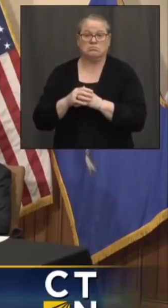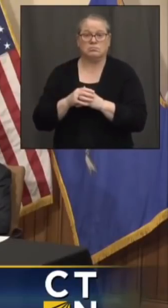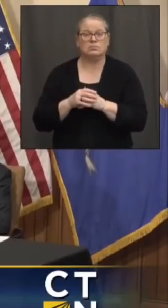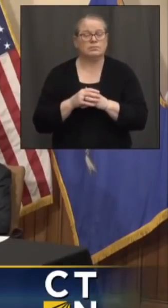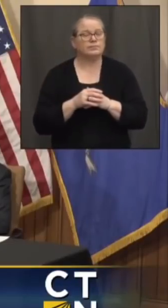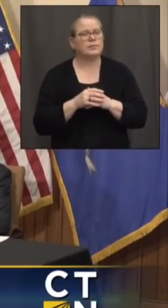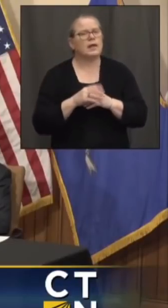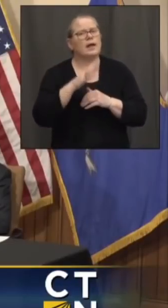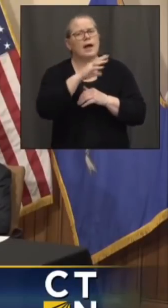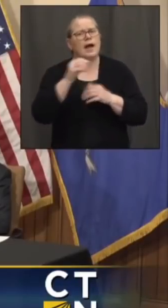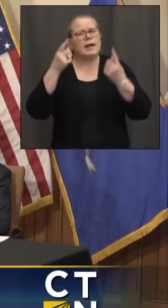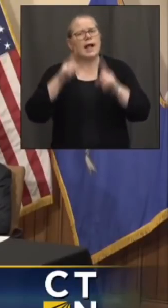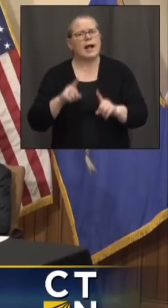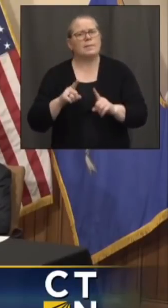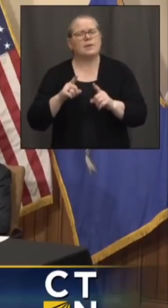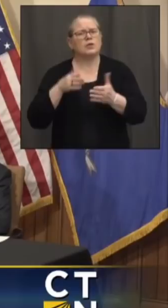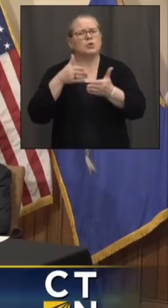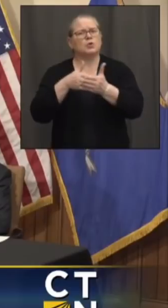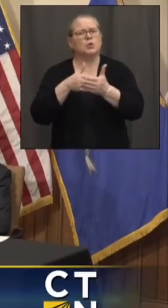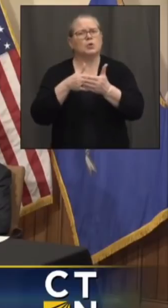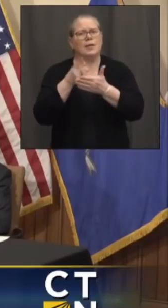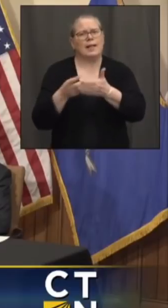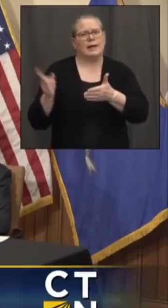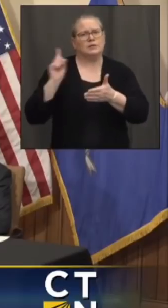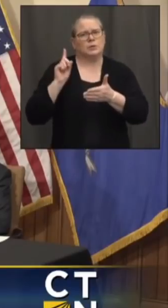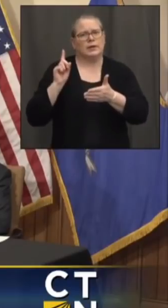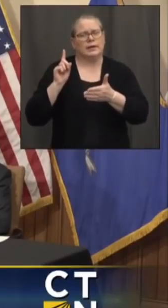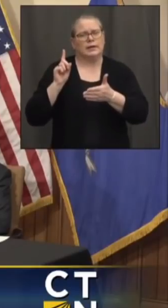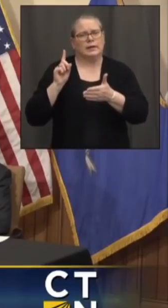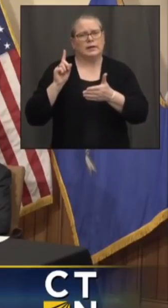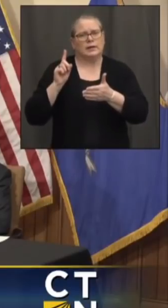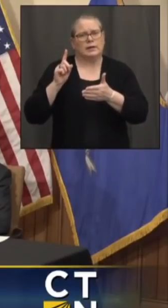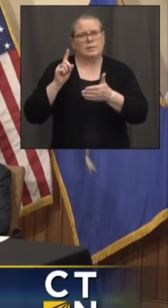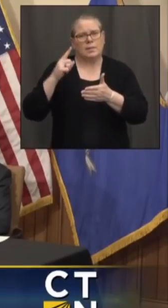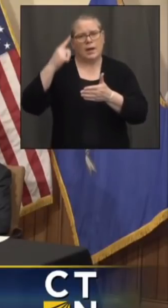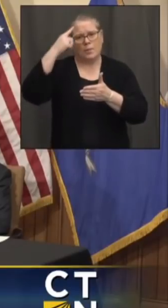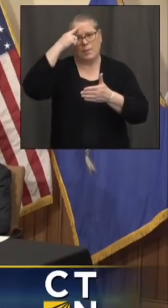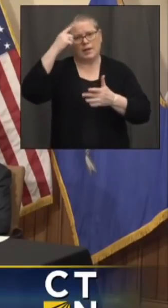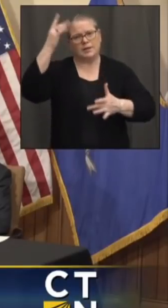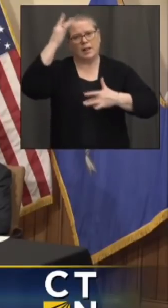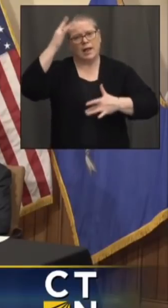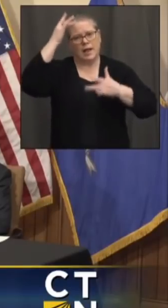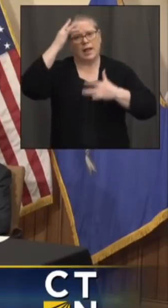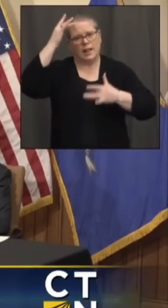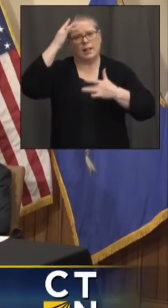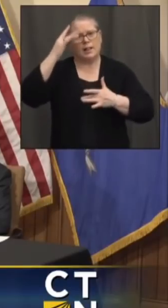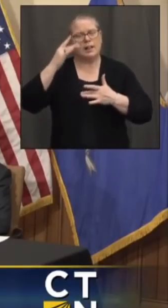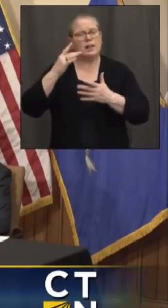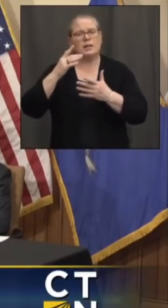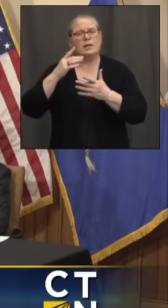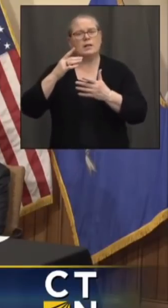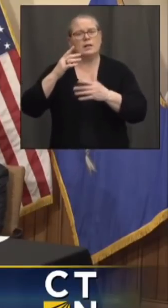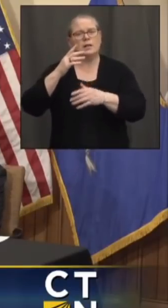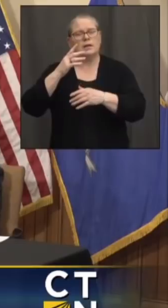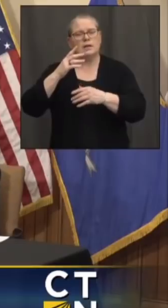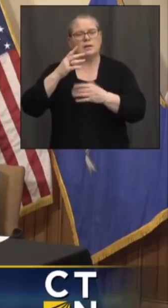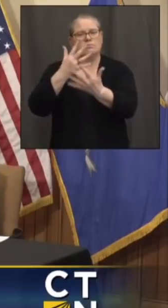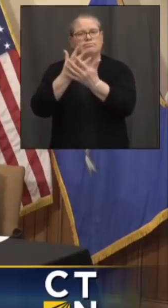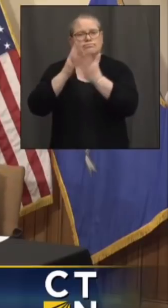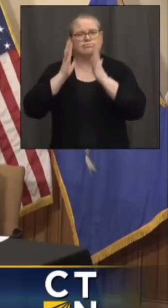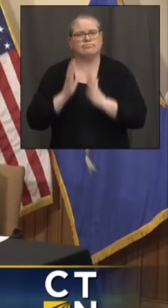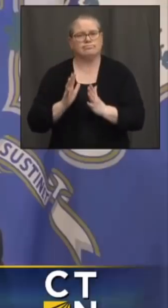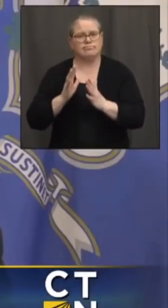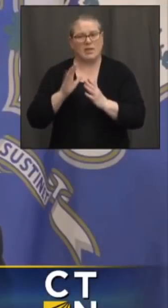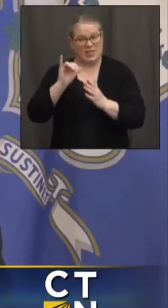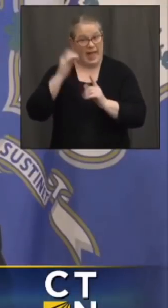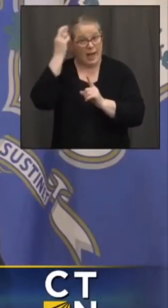regarding mentally ill patients, inmates, have anything to do with the closure announcement? We've been looking at Northern